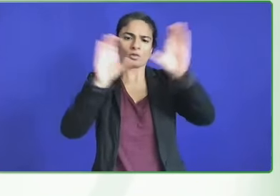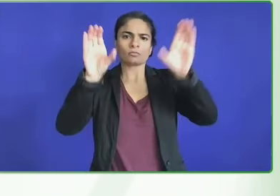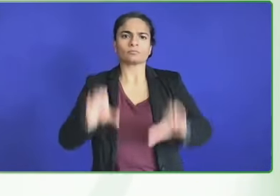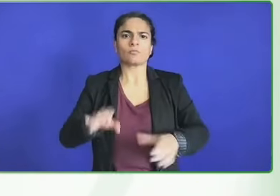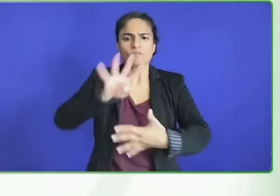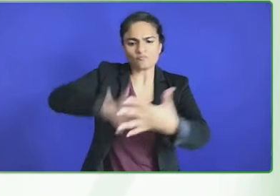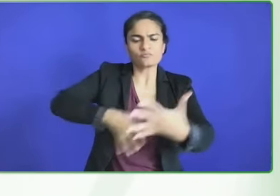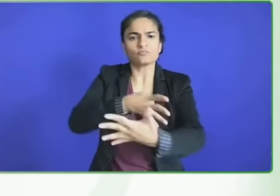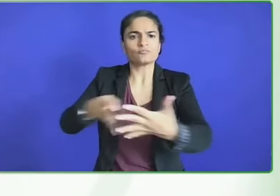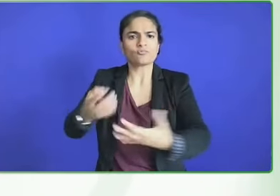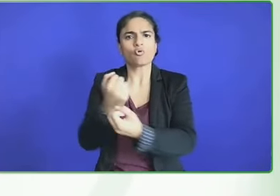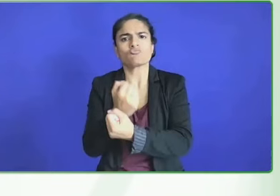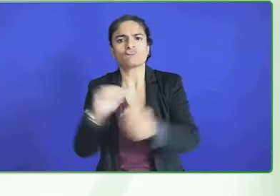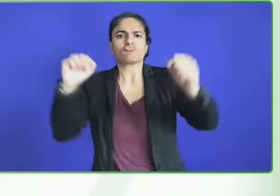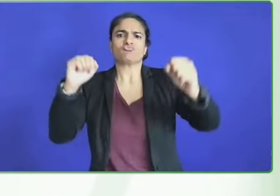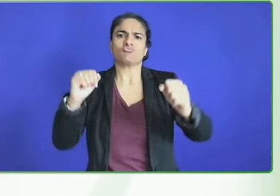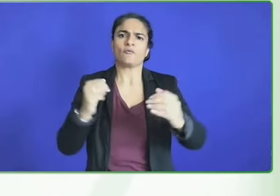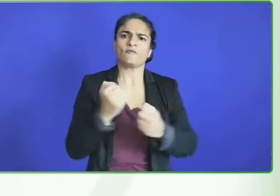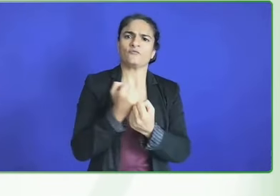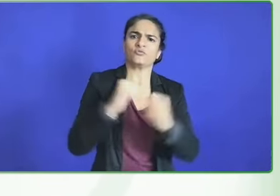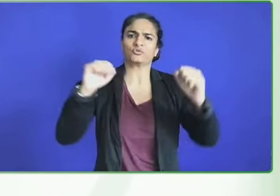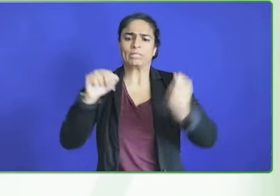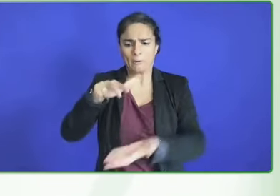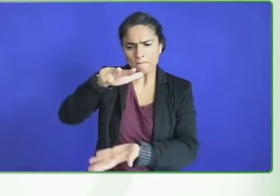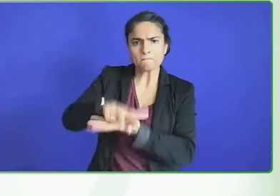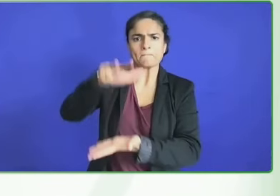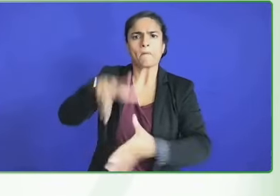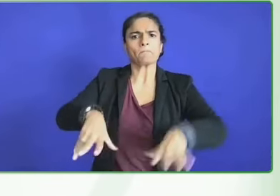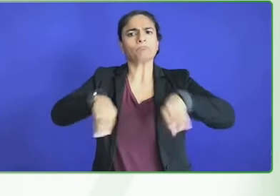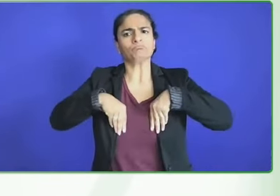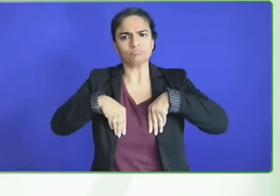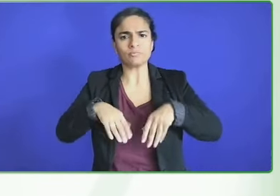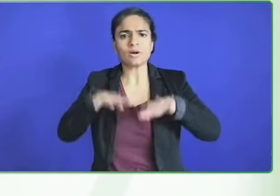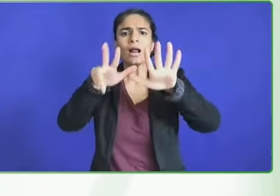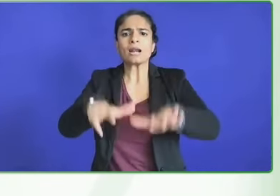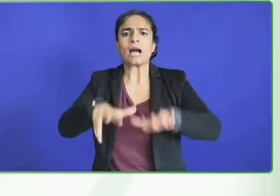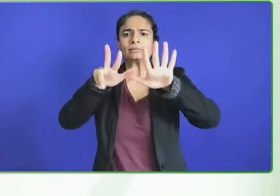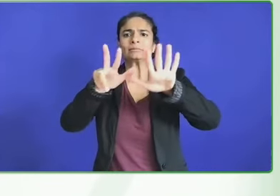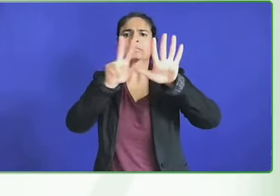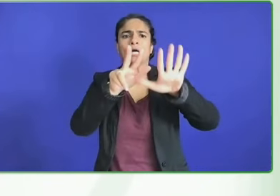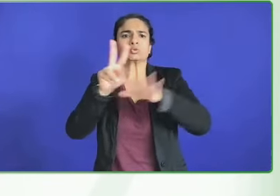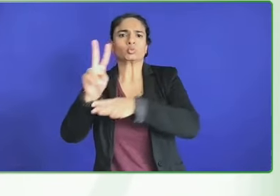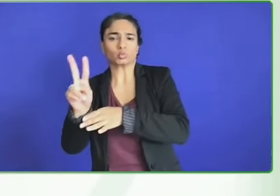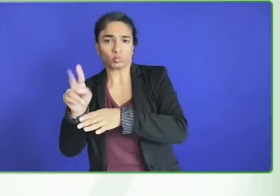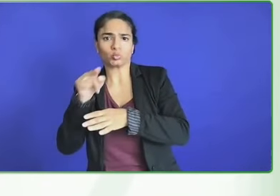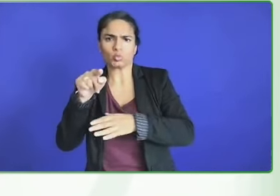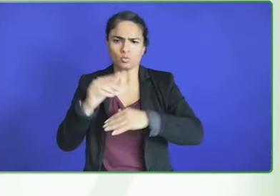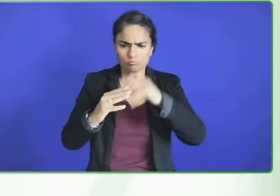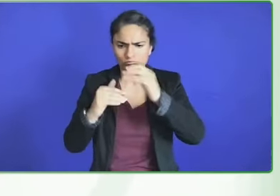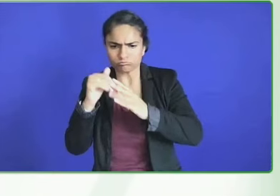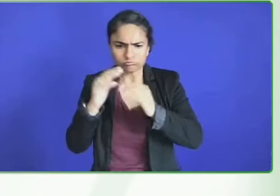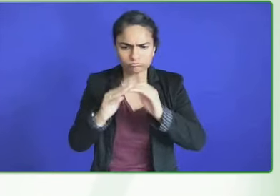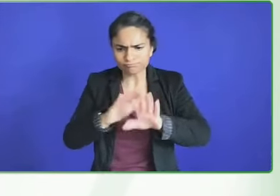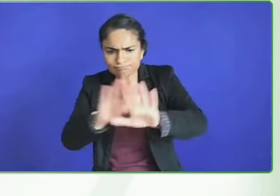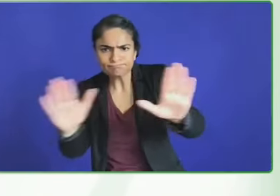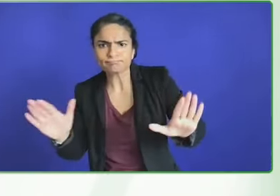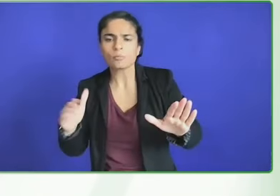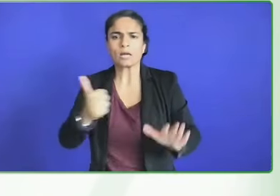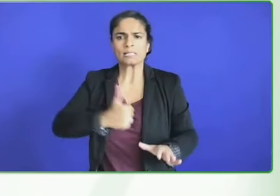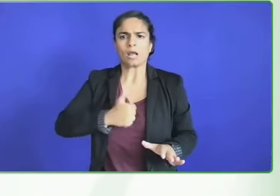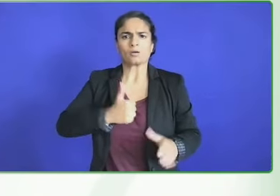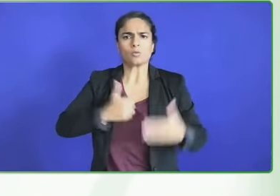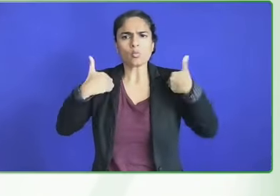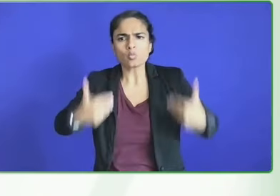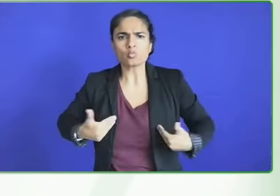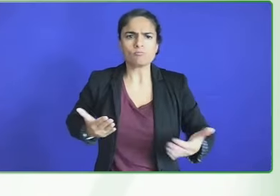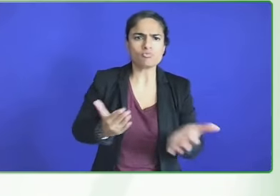and it puts the onus on systems to be proactive in doing so. Fundamentally, in Canada, we are working to change